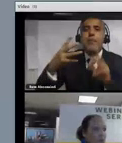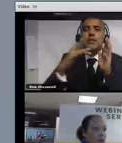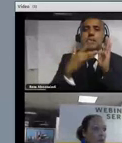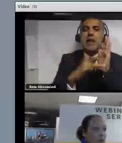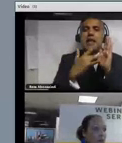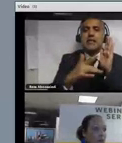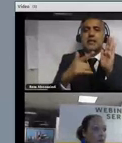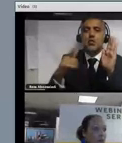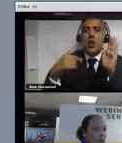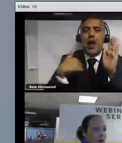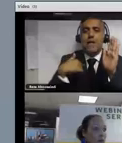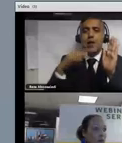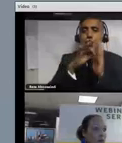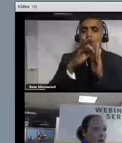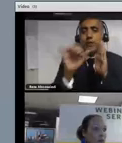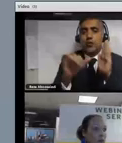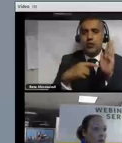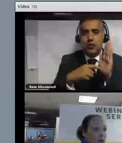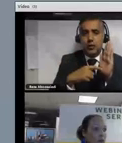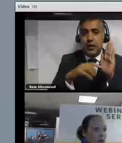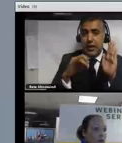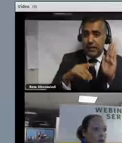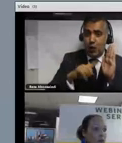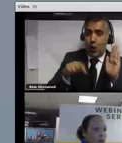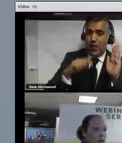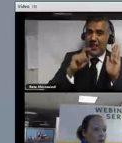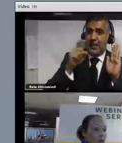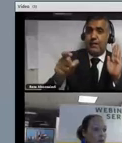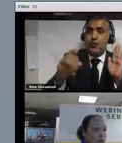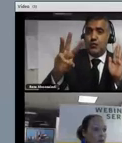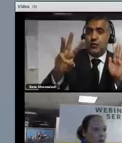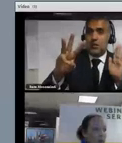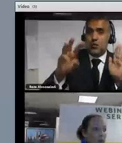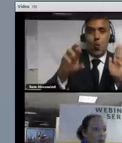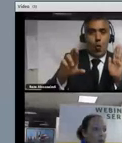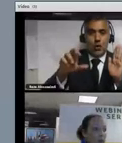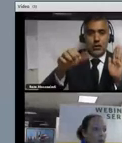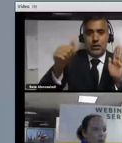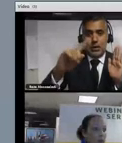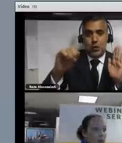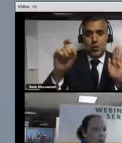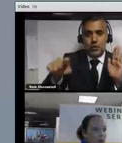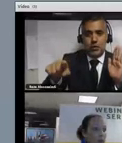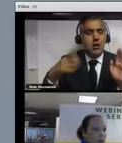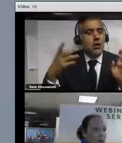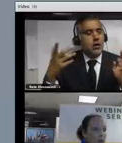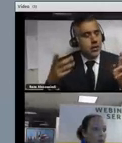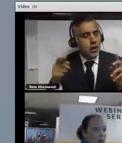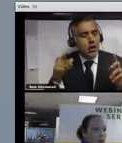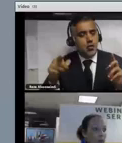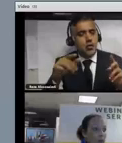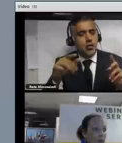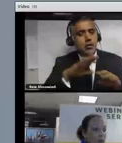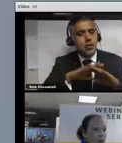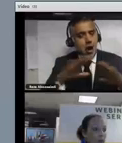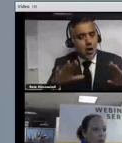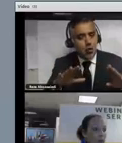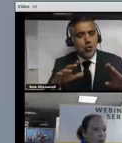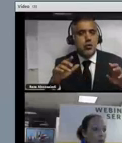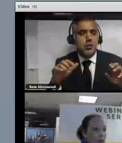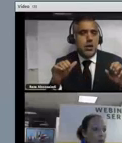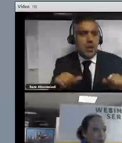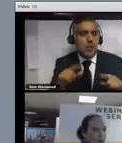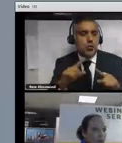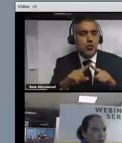perfectly honest, if you're only given 6 questions, or 10 questions, you're not going to be able to identify